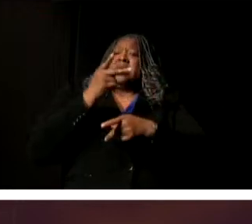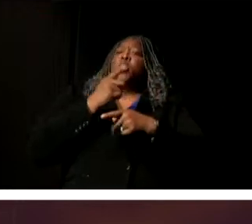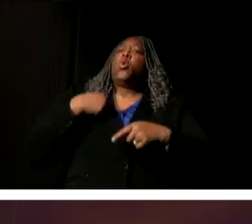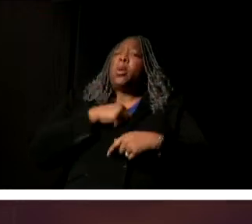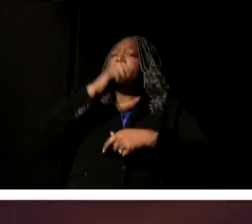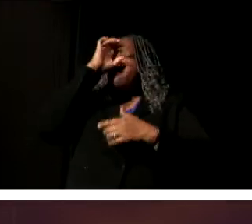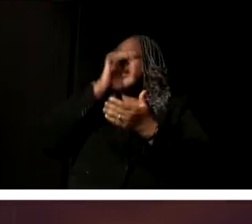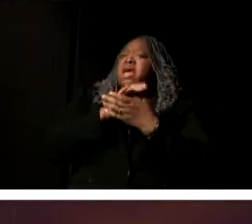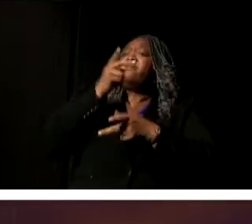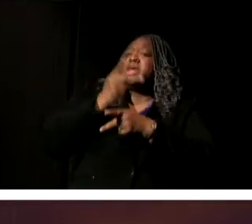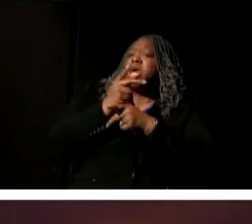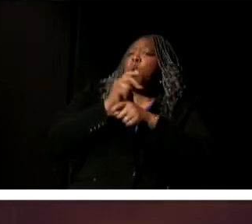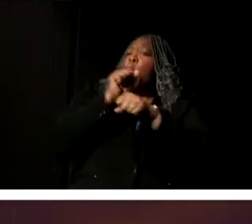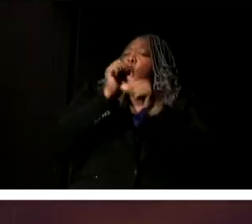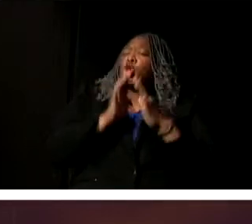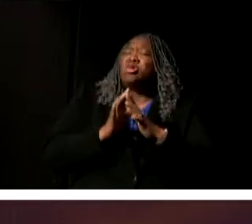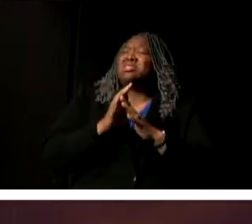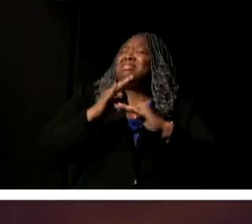year,